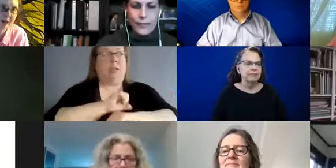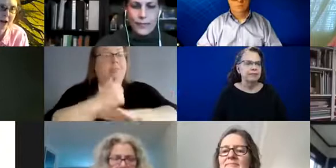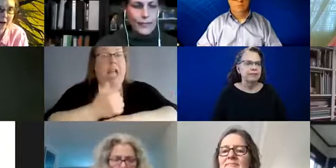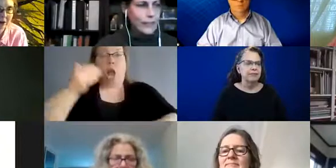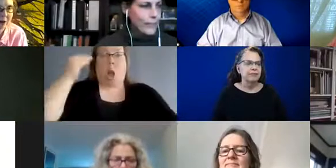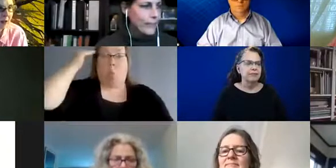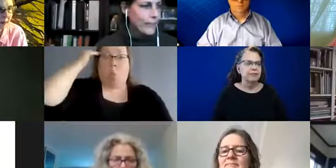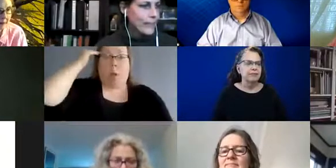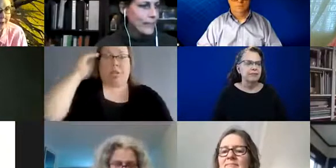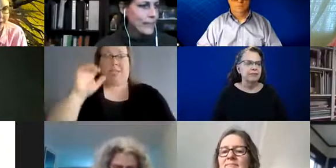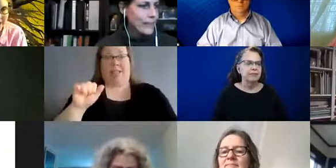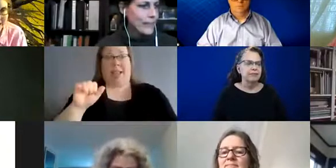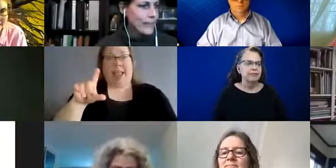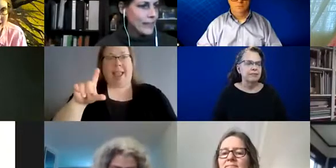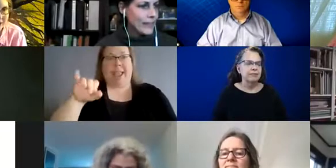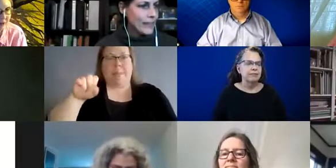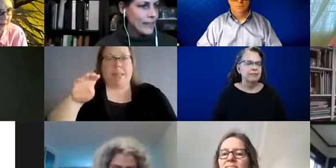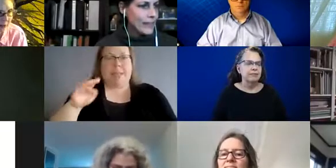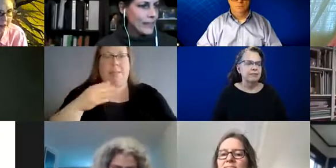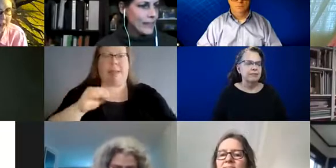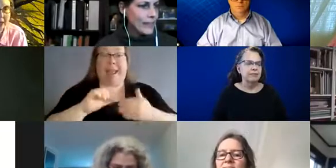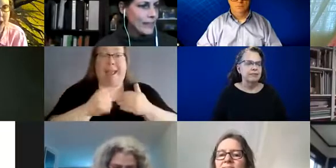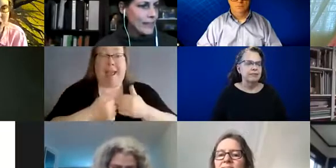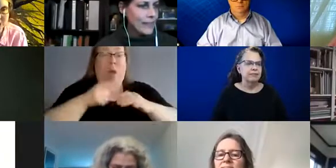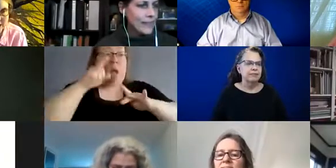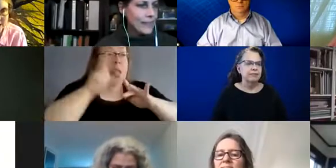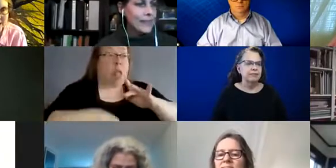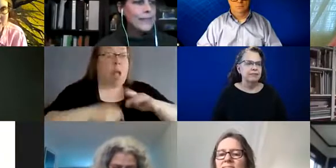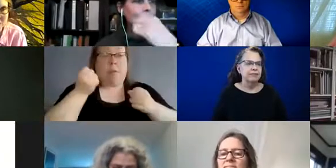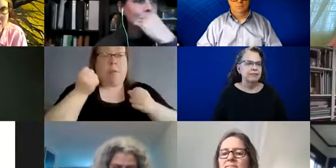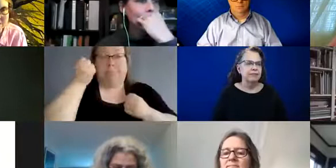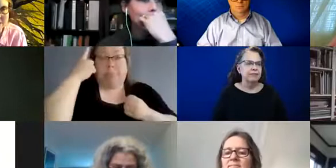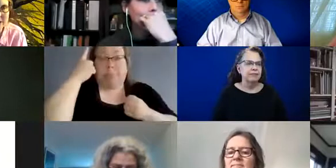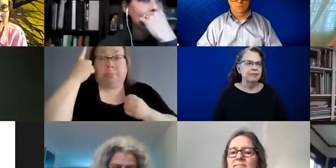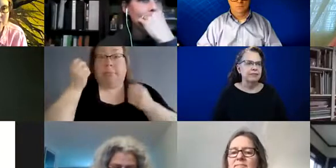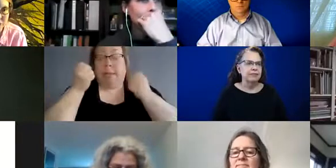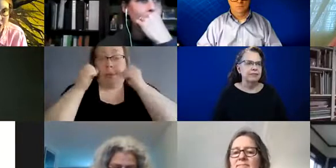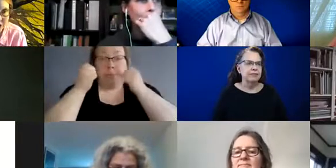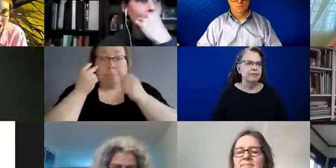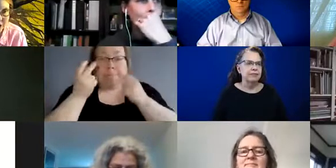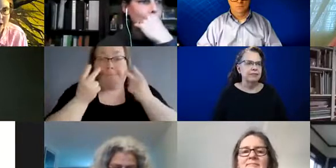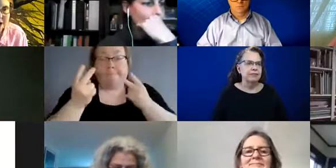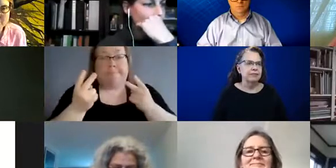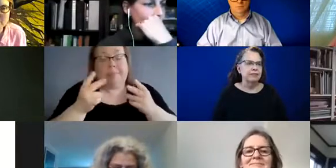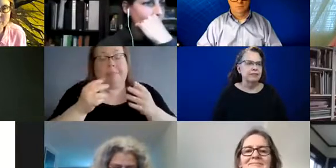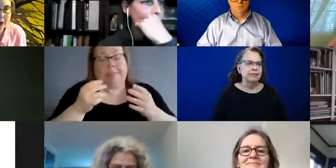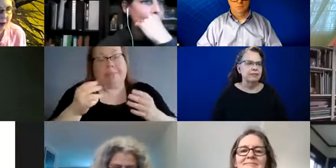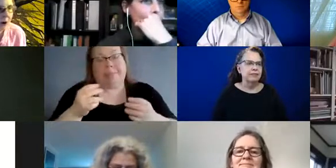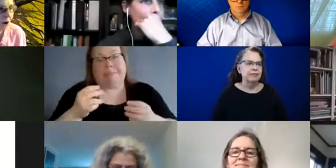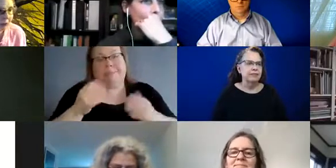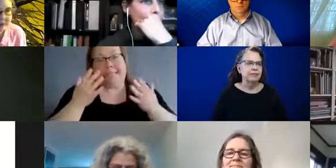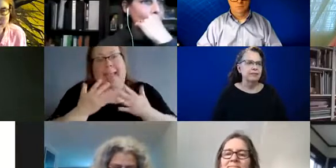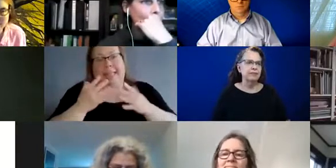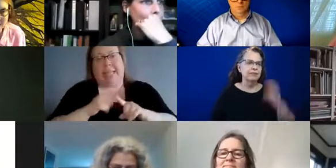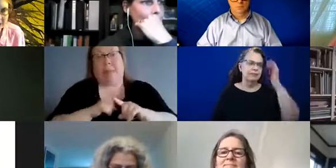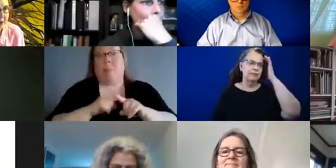ableism and how there is a lack of visibility and understanding so often, unfortunately. But all